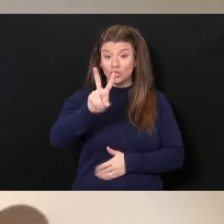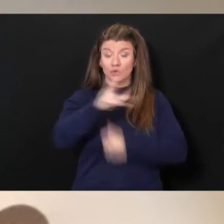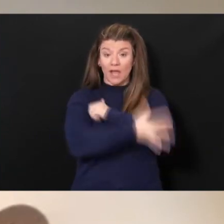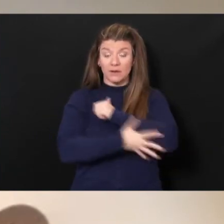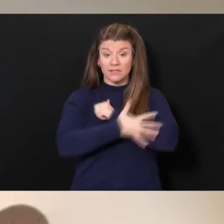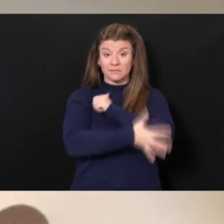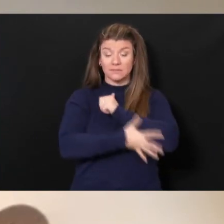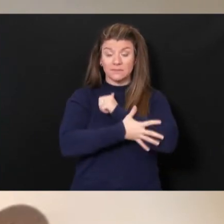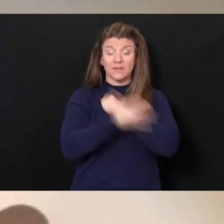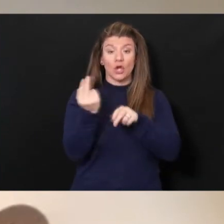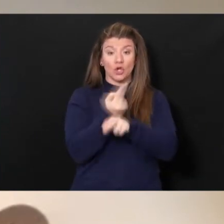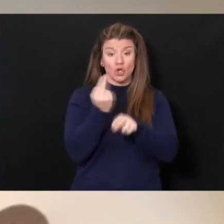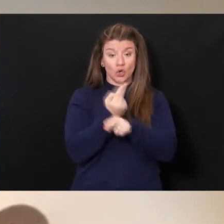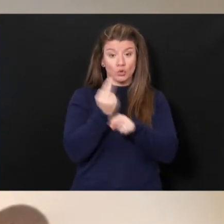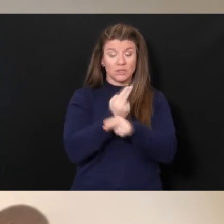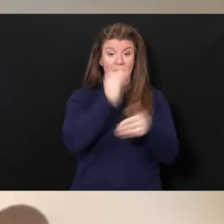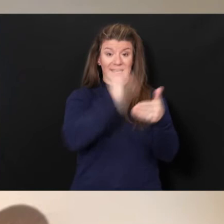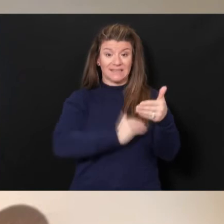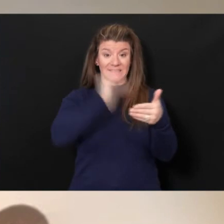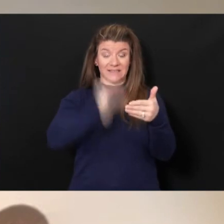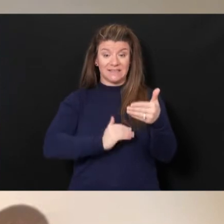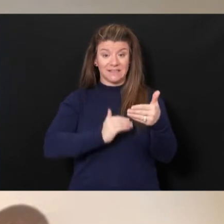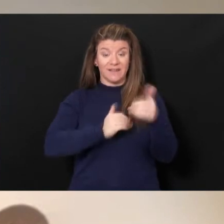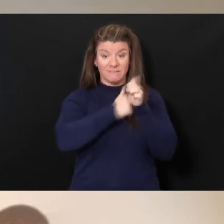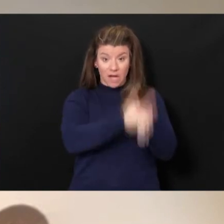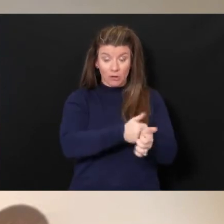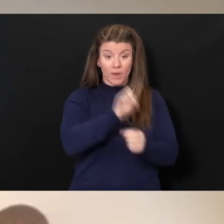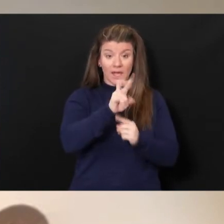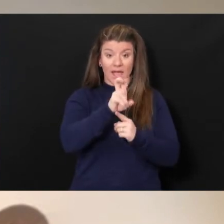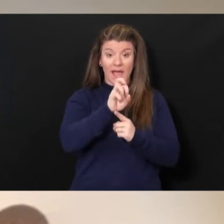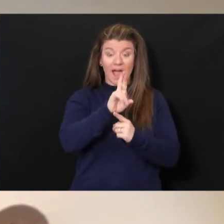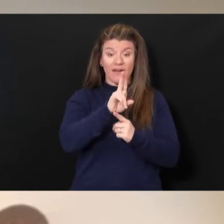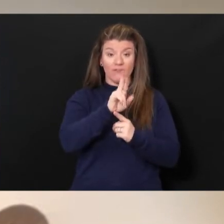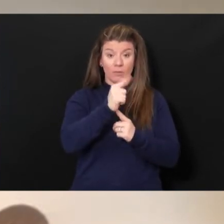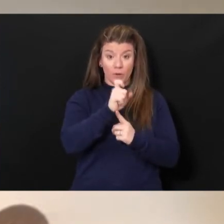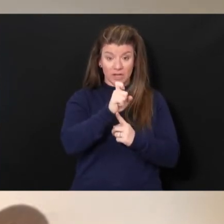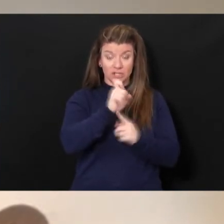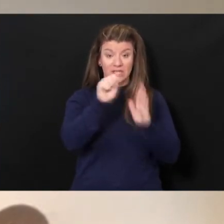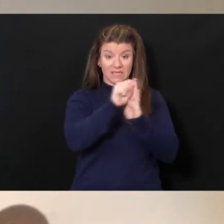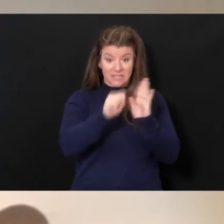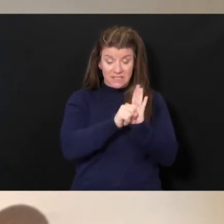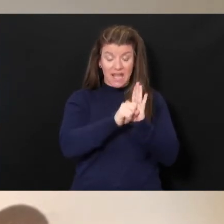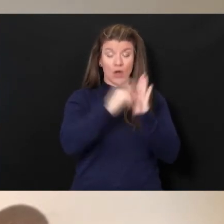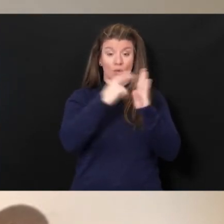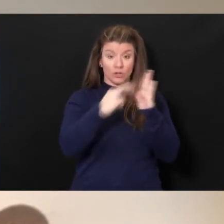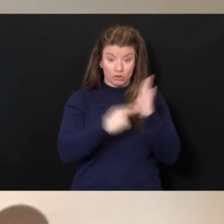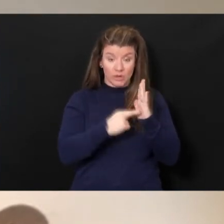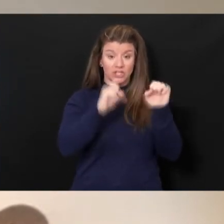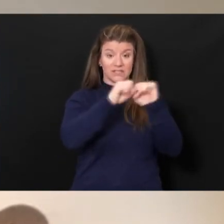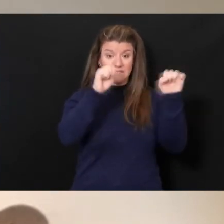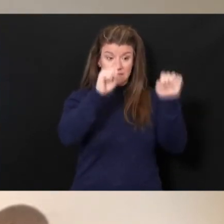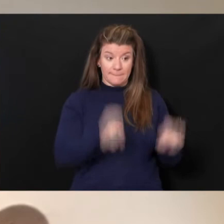counties used lists from the Everbridge, the state registration